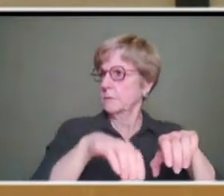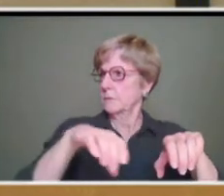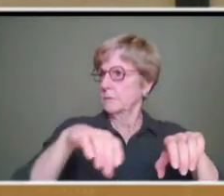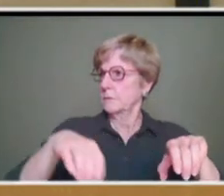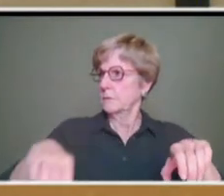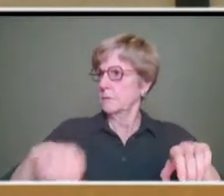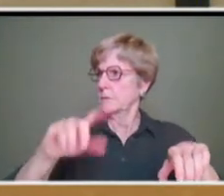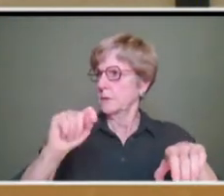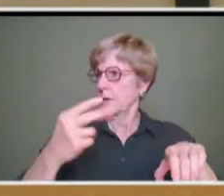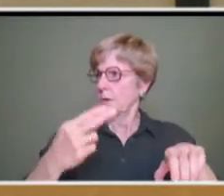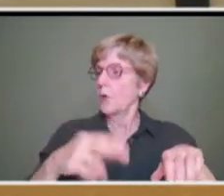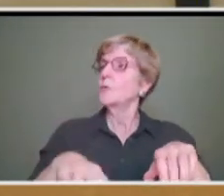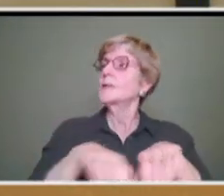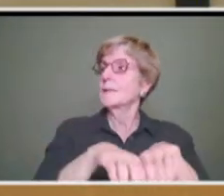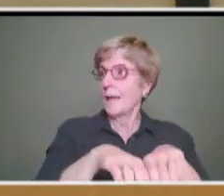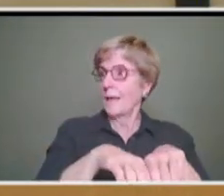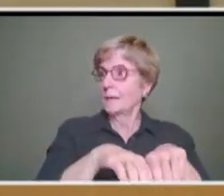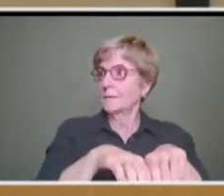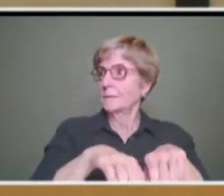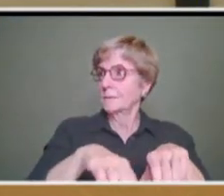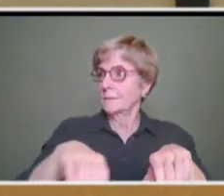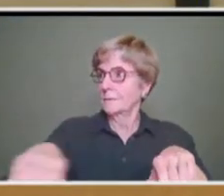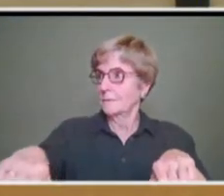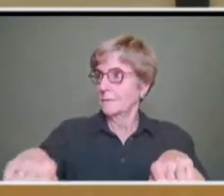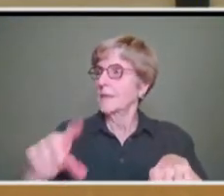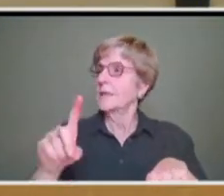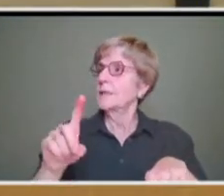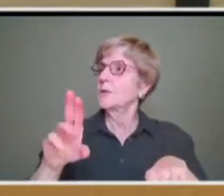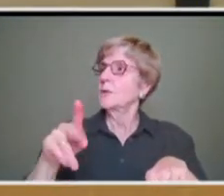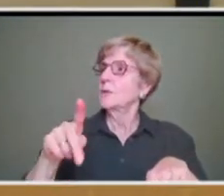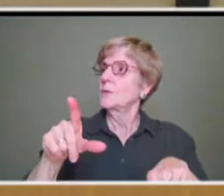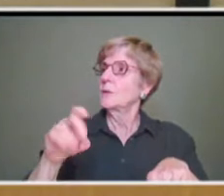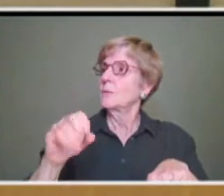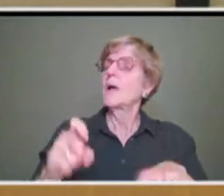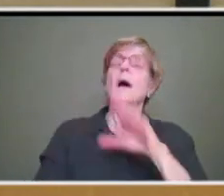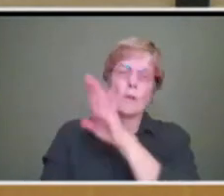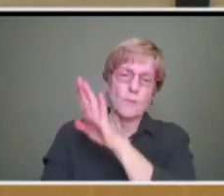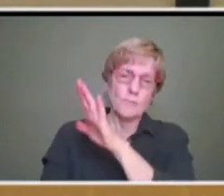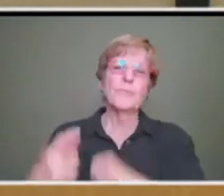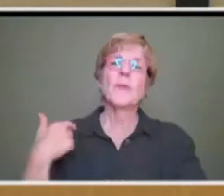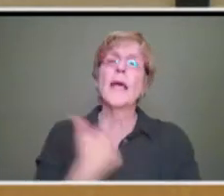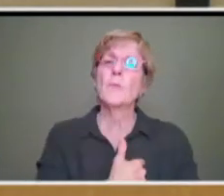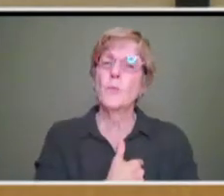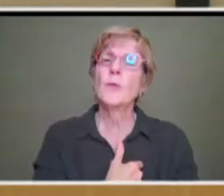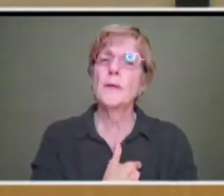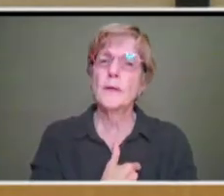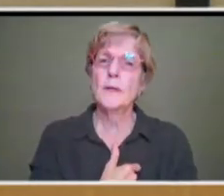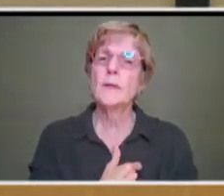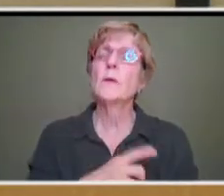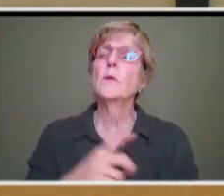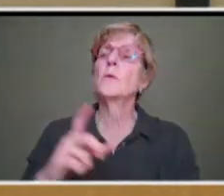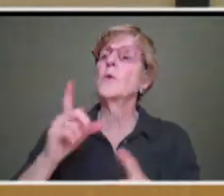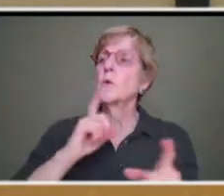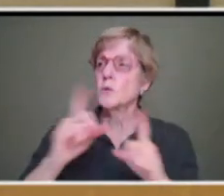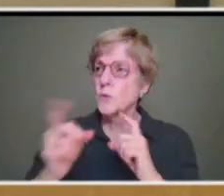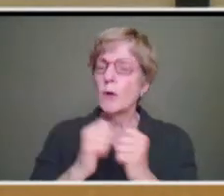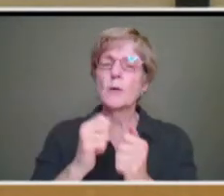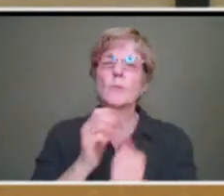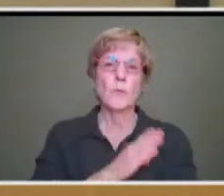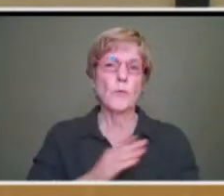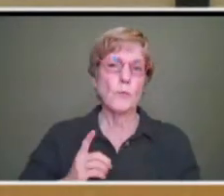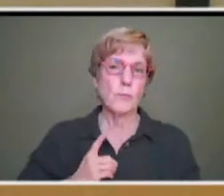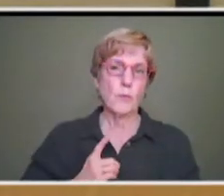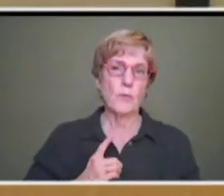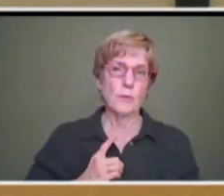attach Town Homes duplexes okay and we were uh talking with the boy